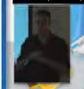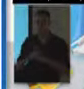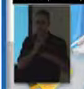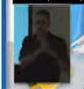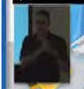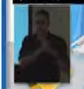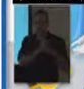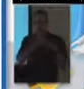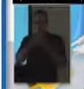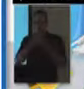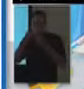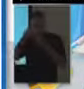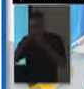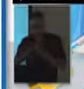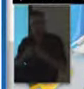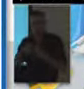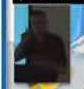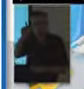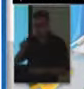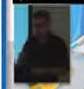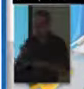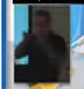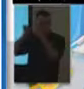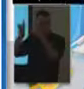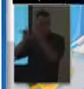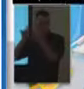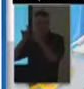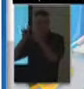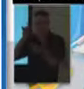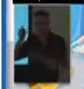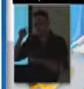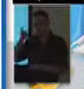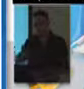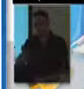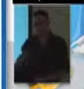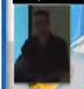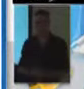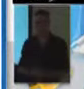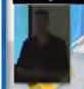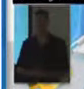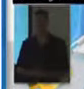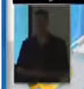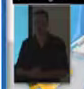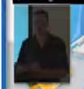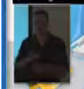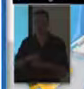any institution, person, research group, or company.